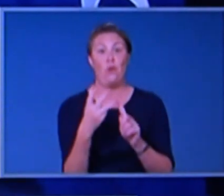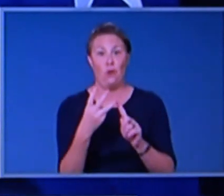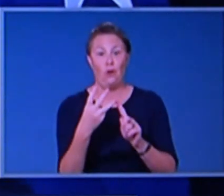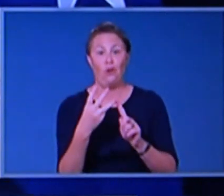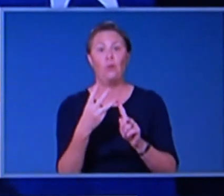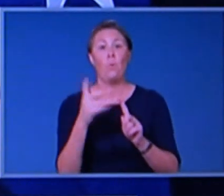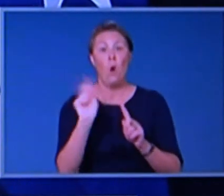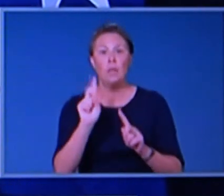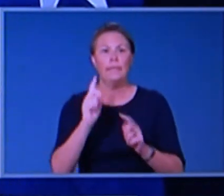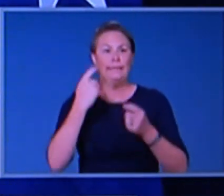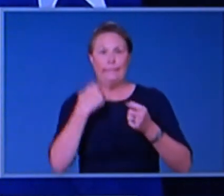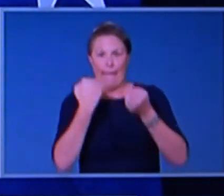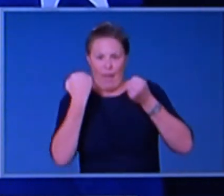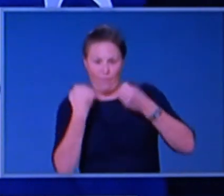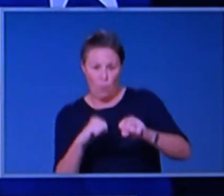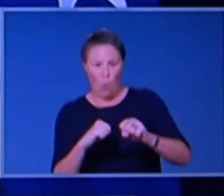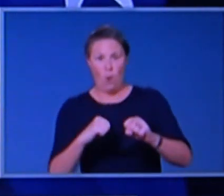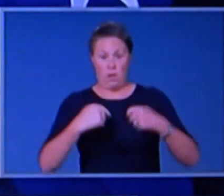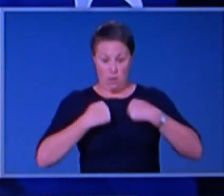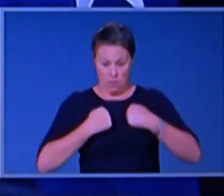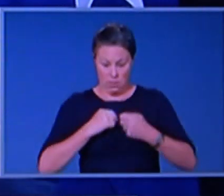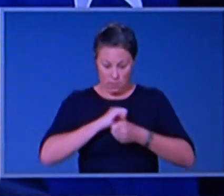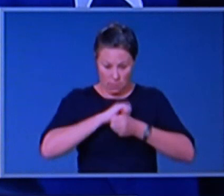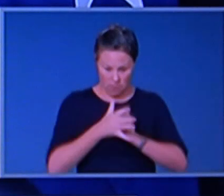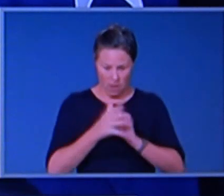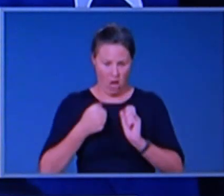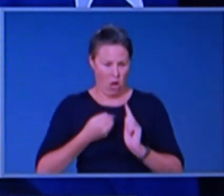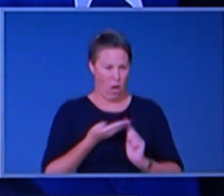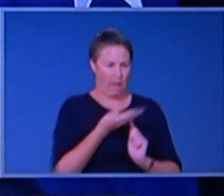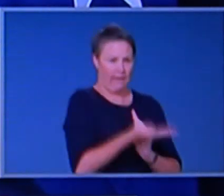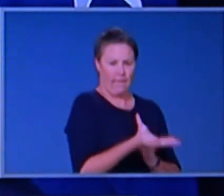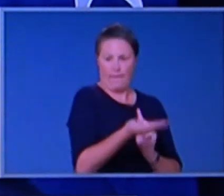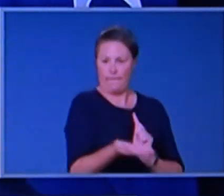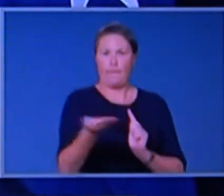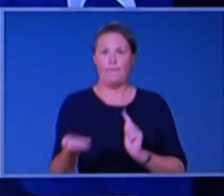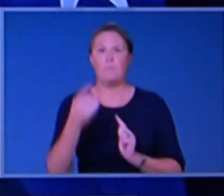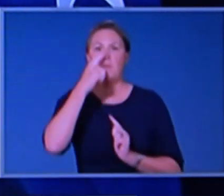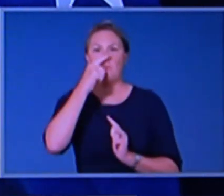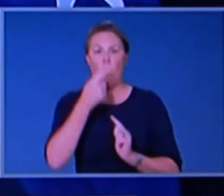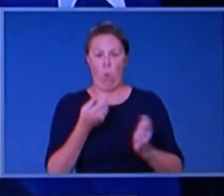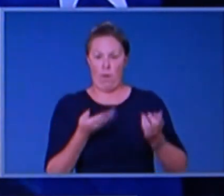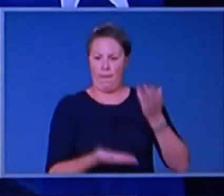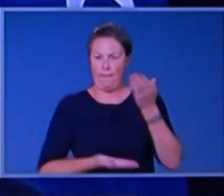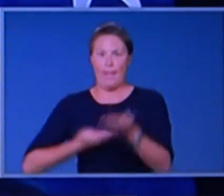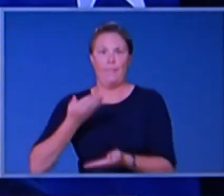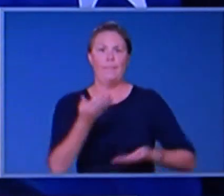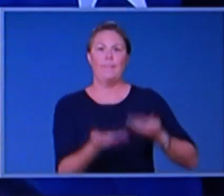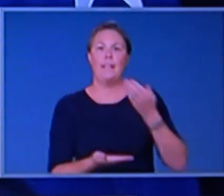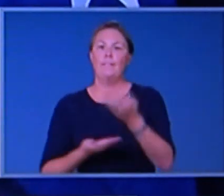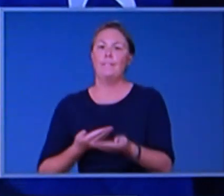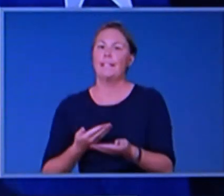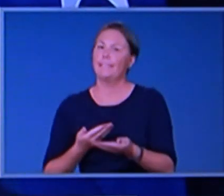is the community phase. That's where the virus actually moves from within our own community. And that requires particularly different